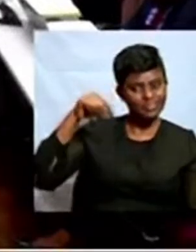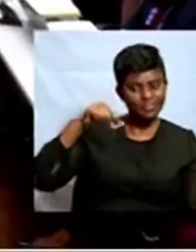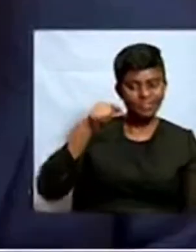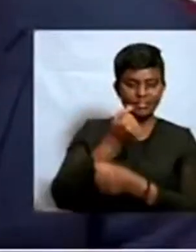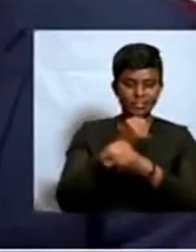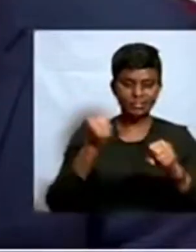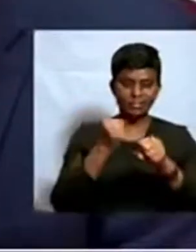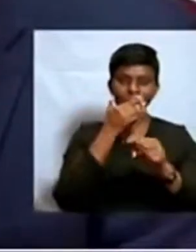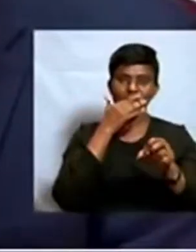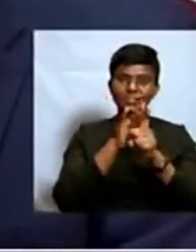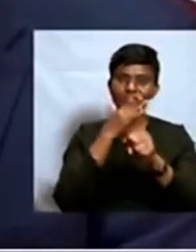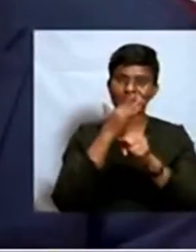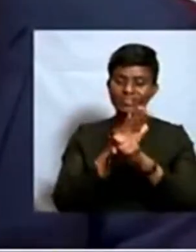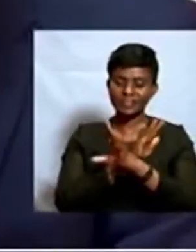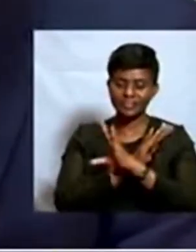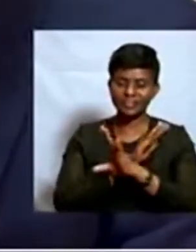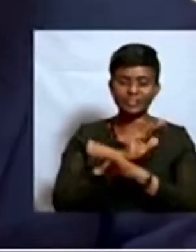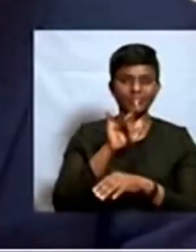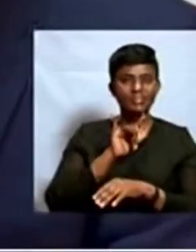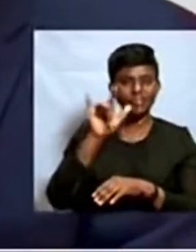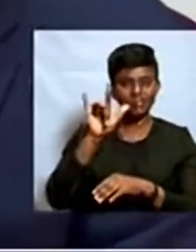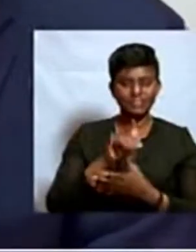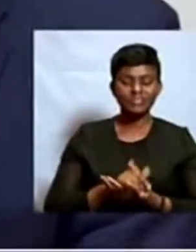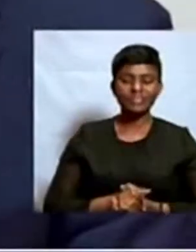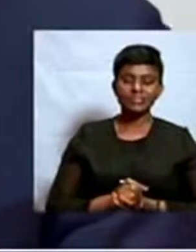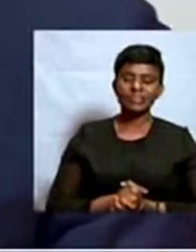Assurances, Zambia Airways.